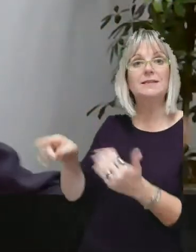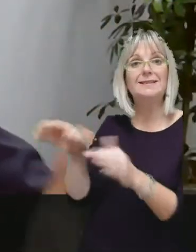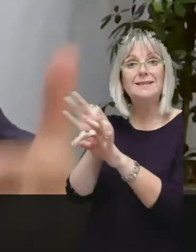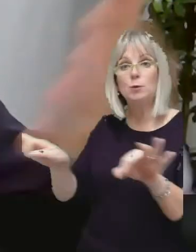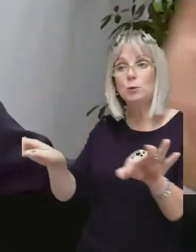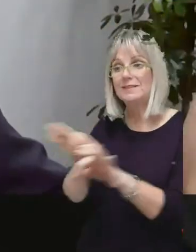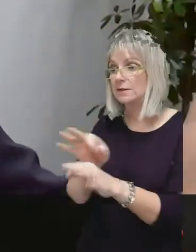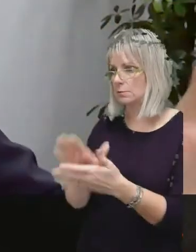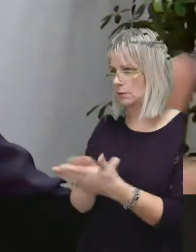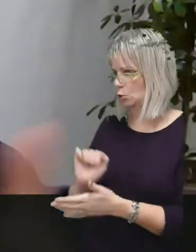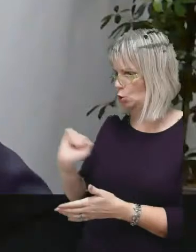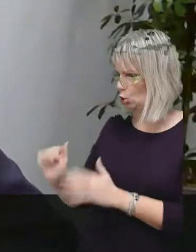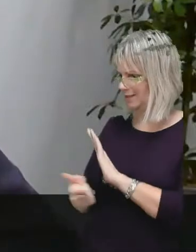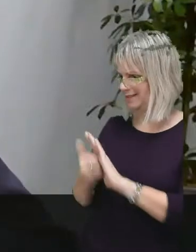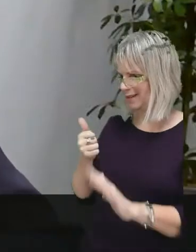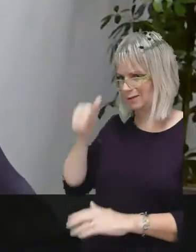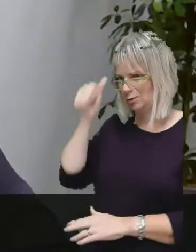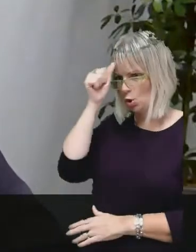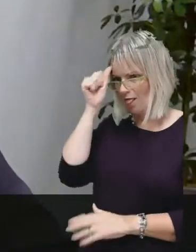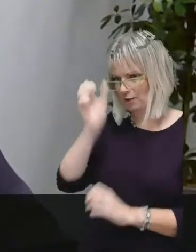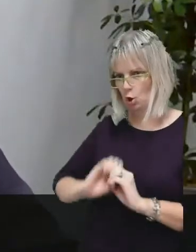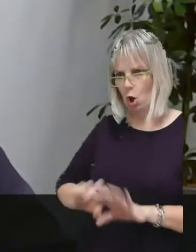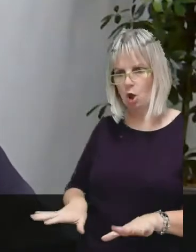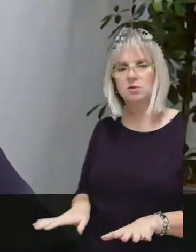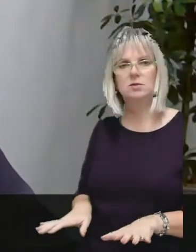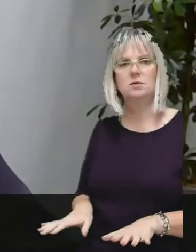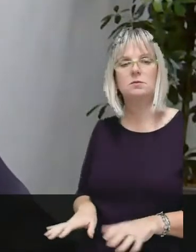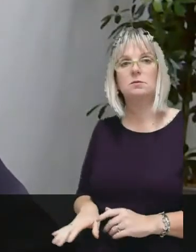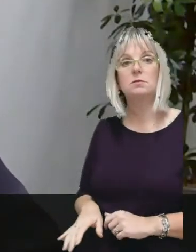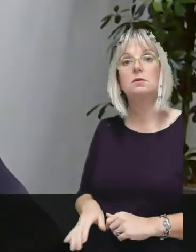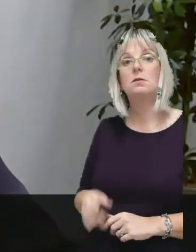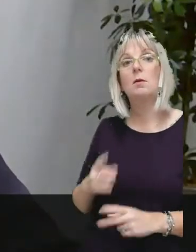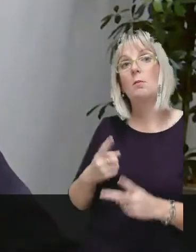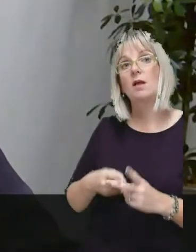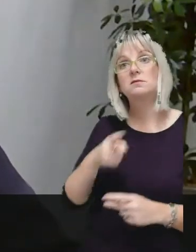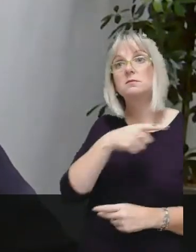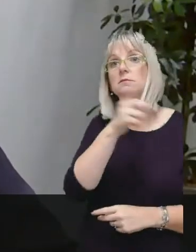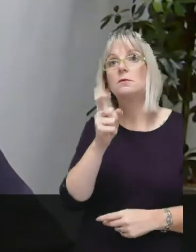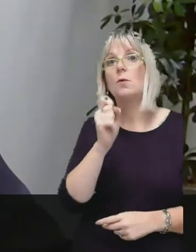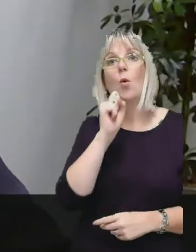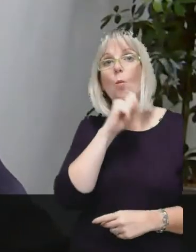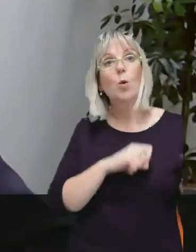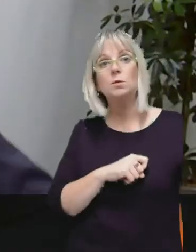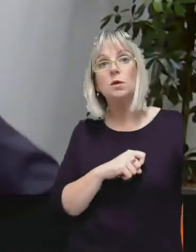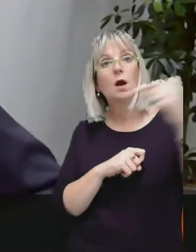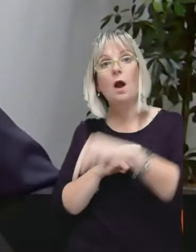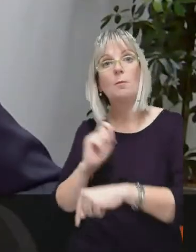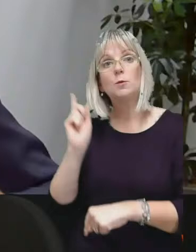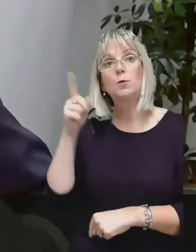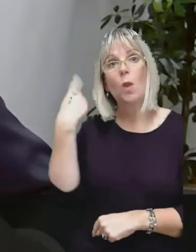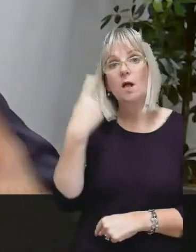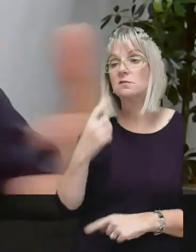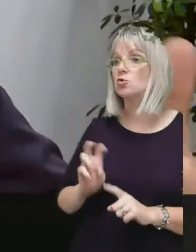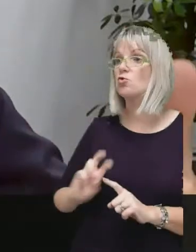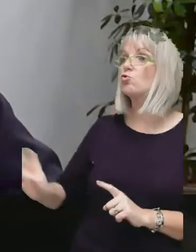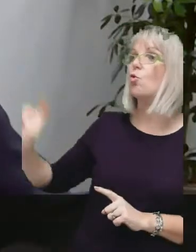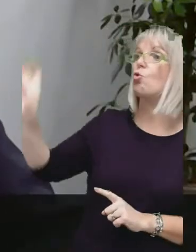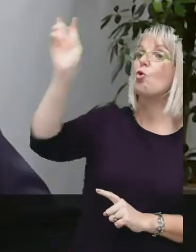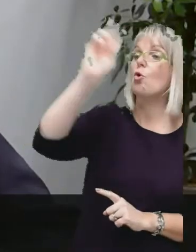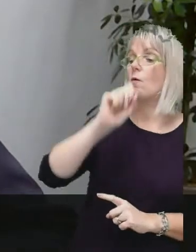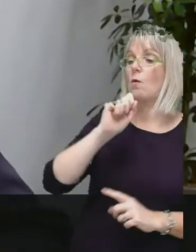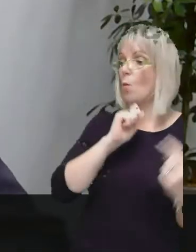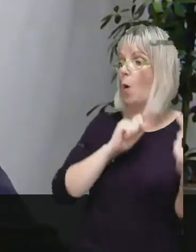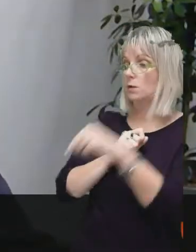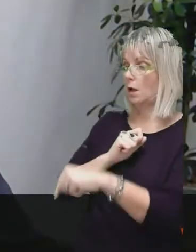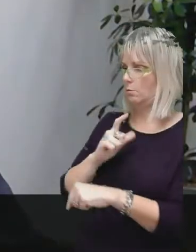so future investors, rather than coming to London, will choose other cities around Europe and other cities around the world because we won't have the cultural offer.